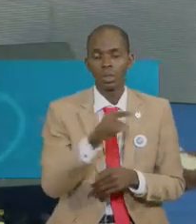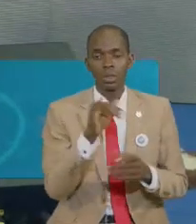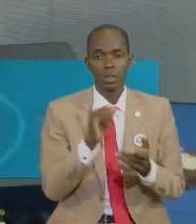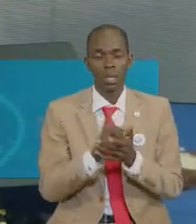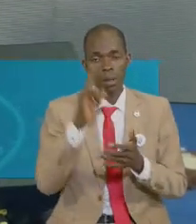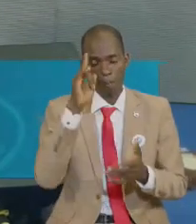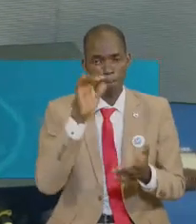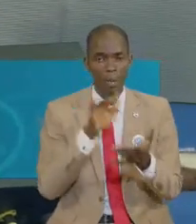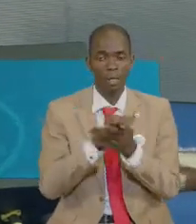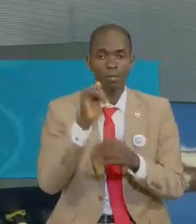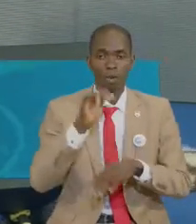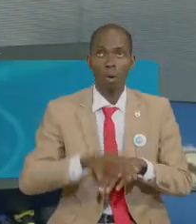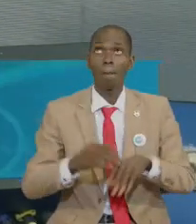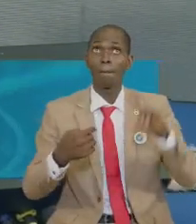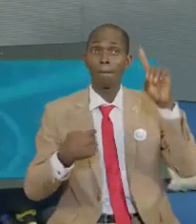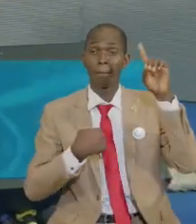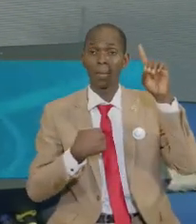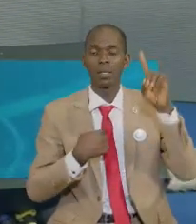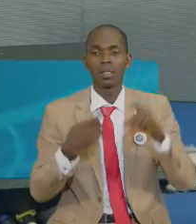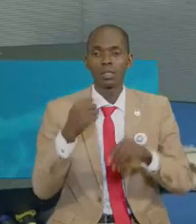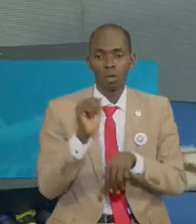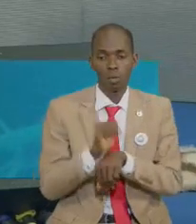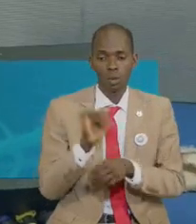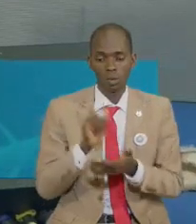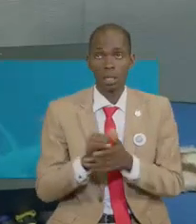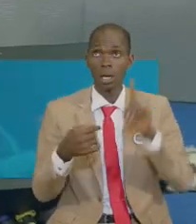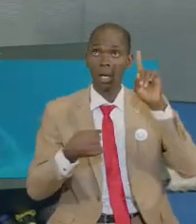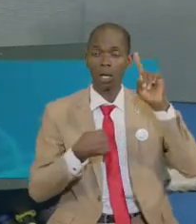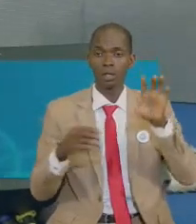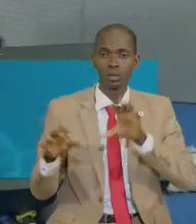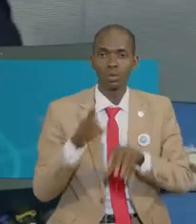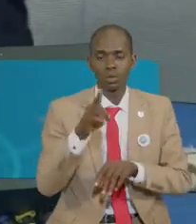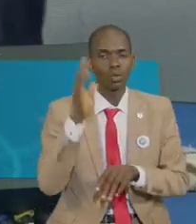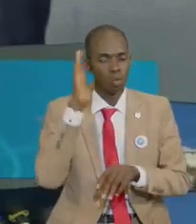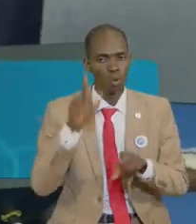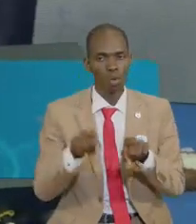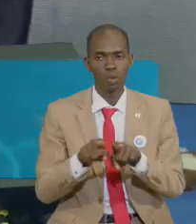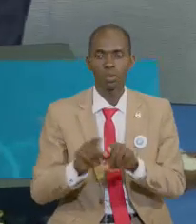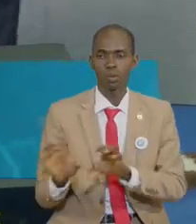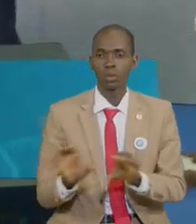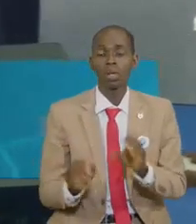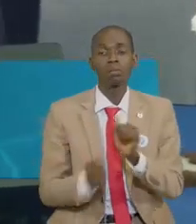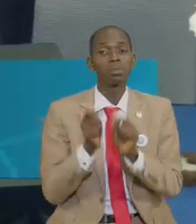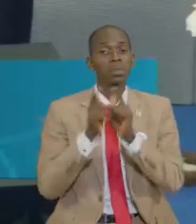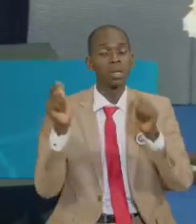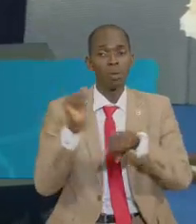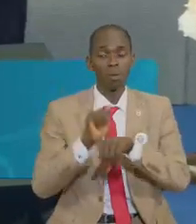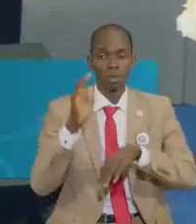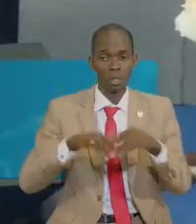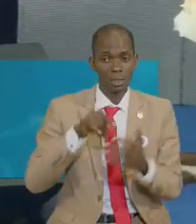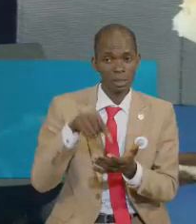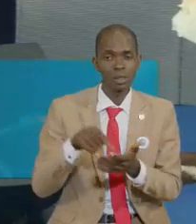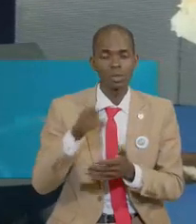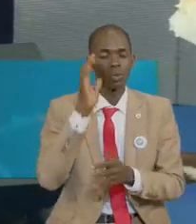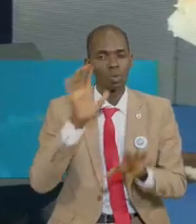believeth on me, the works that I do, he shall also do, and greater works than this shall he do, because I